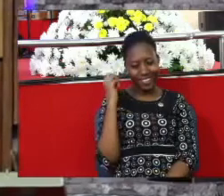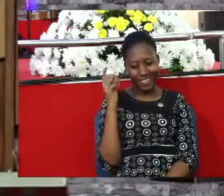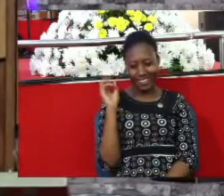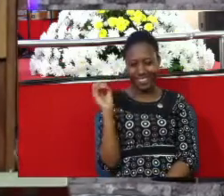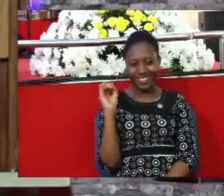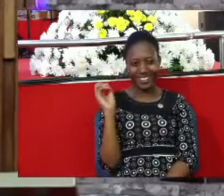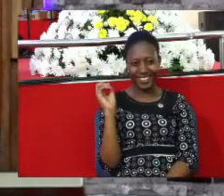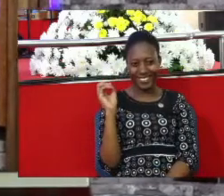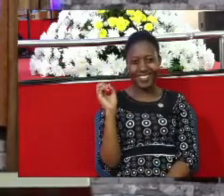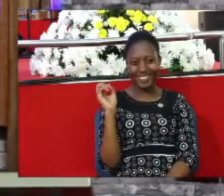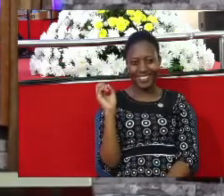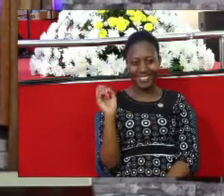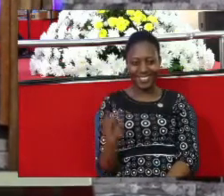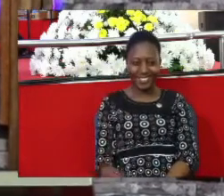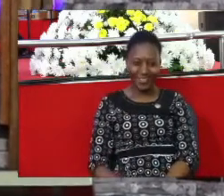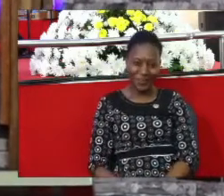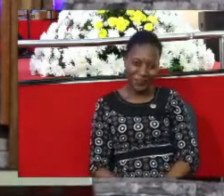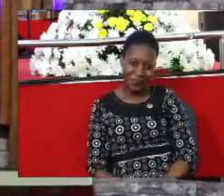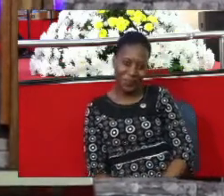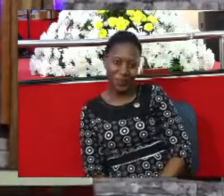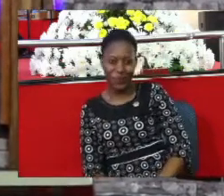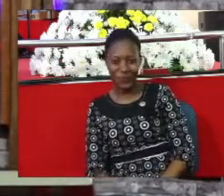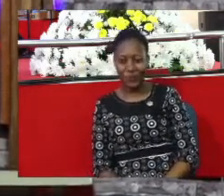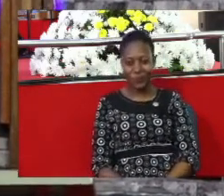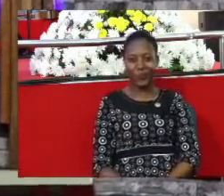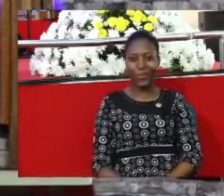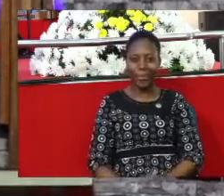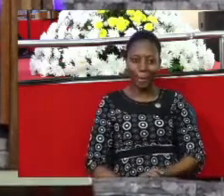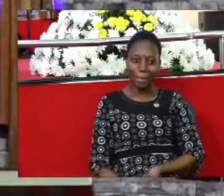God, some people are annoyed. Let them be annoyed.